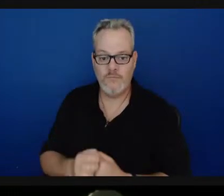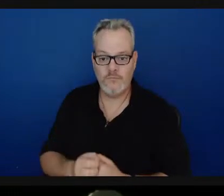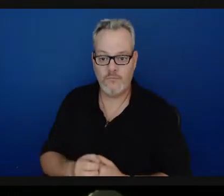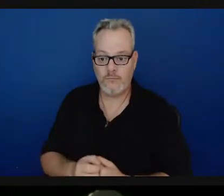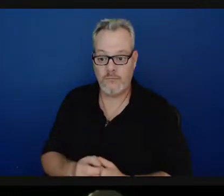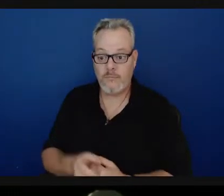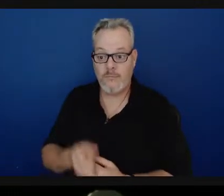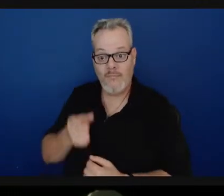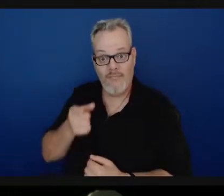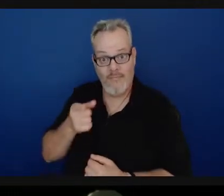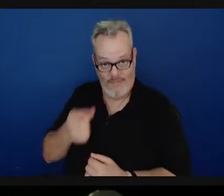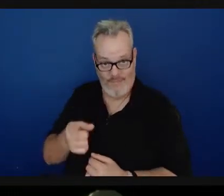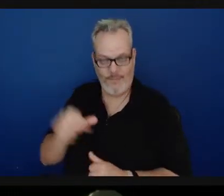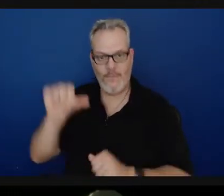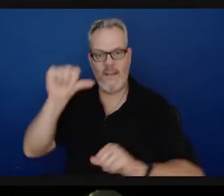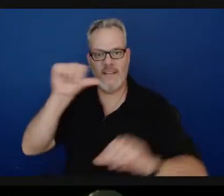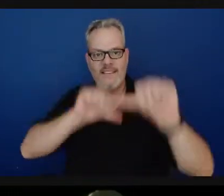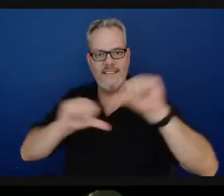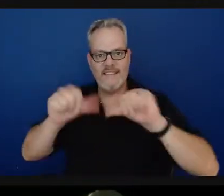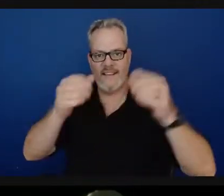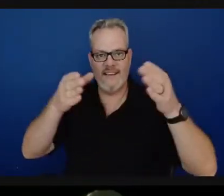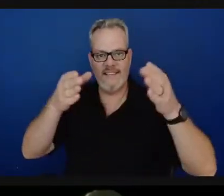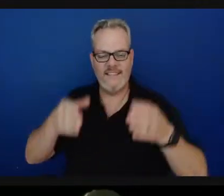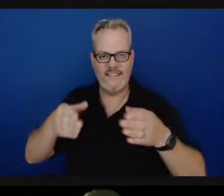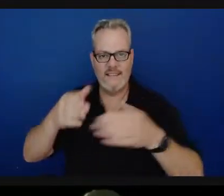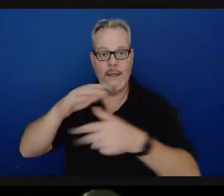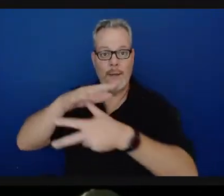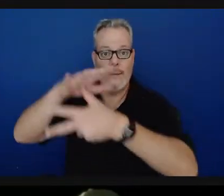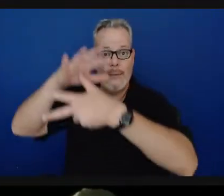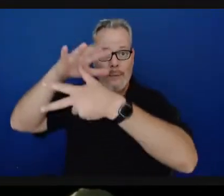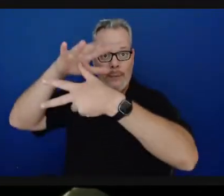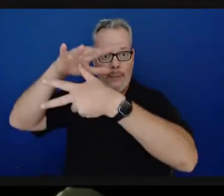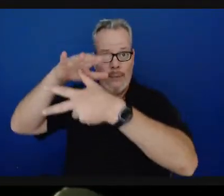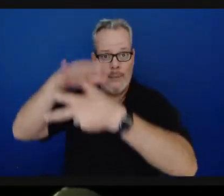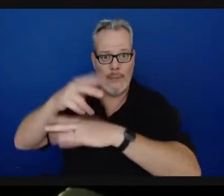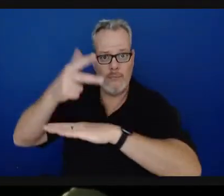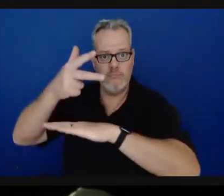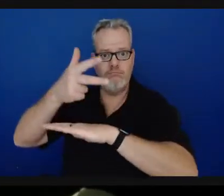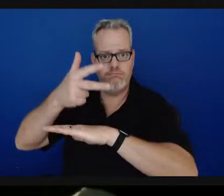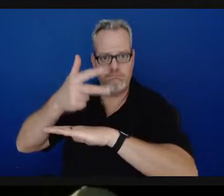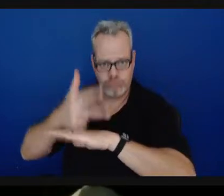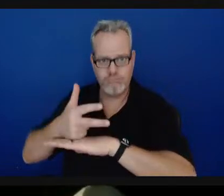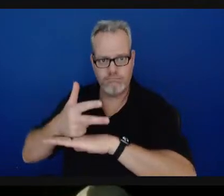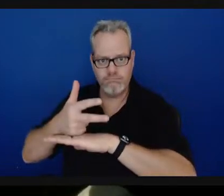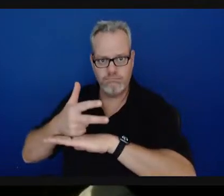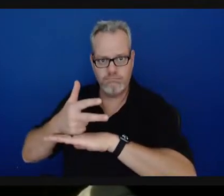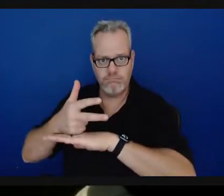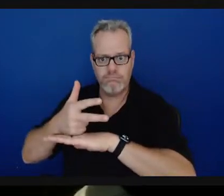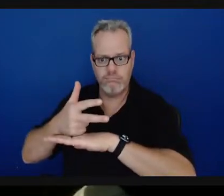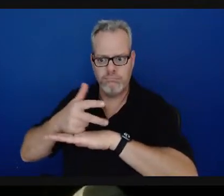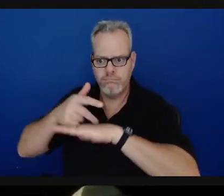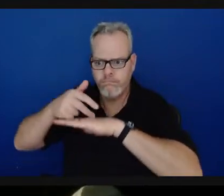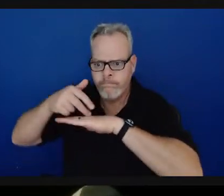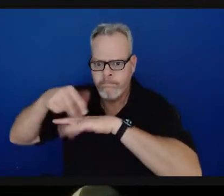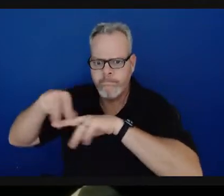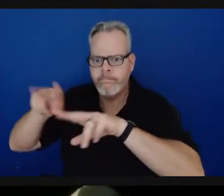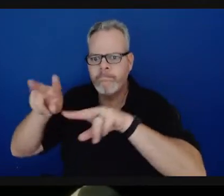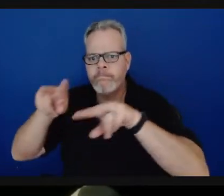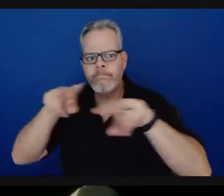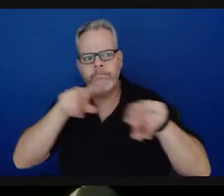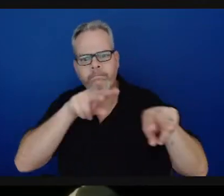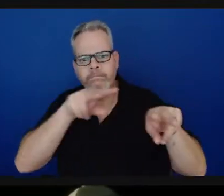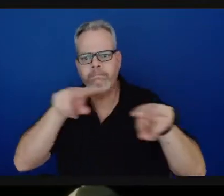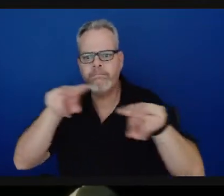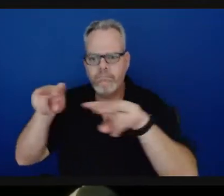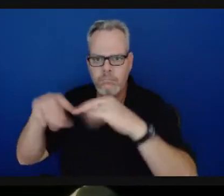USGS scientists landed on that downdrop block at the far end of the crater, where they know that this ground over here is